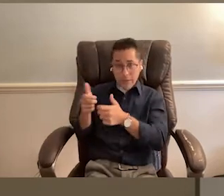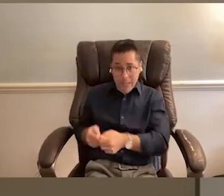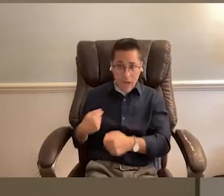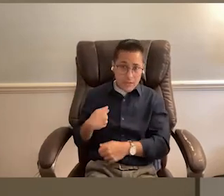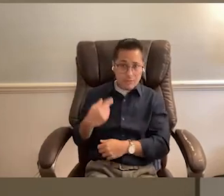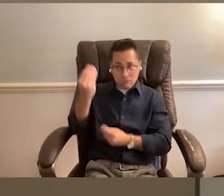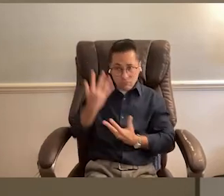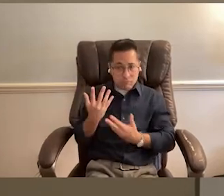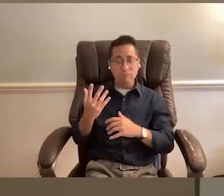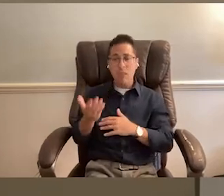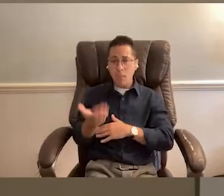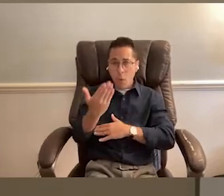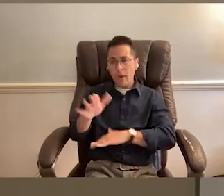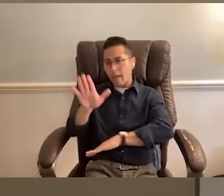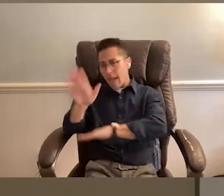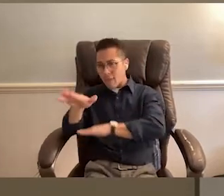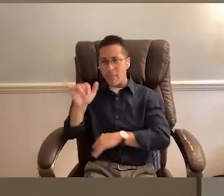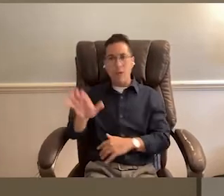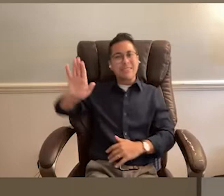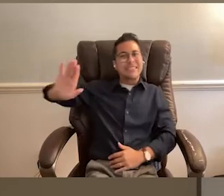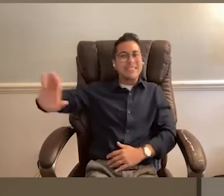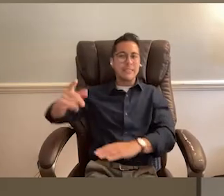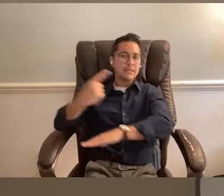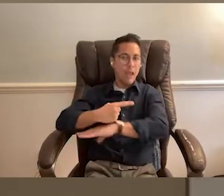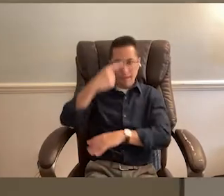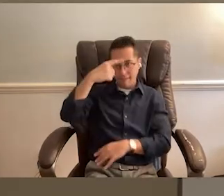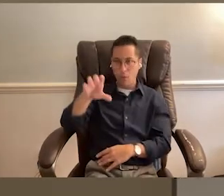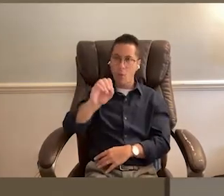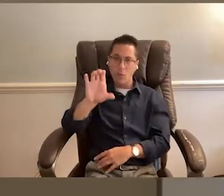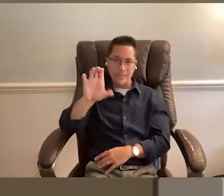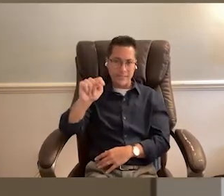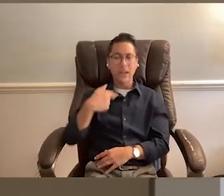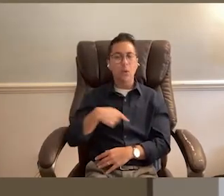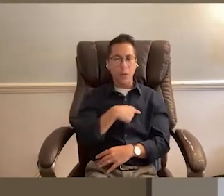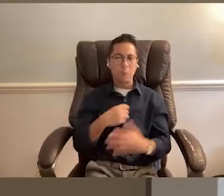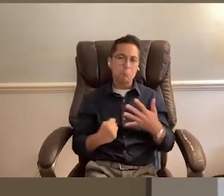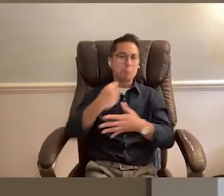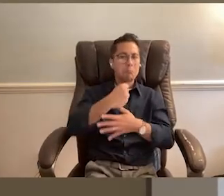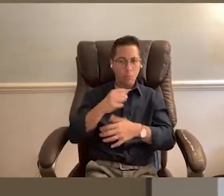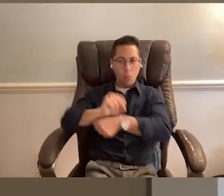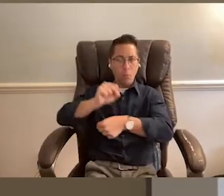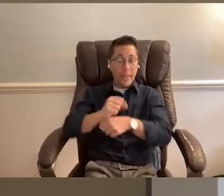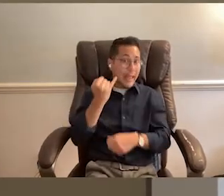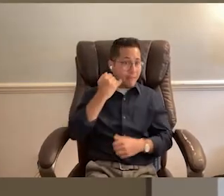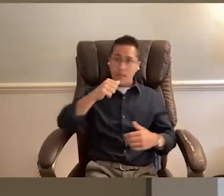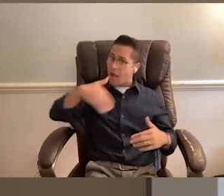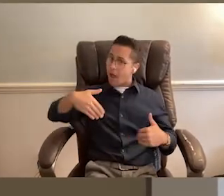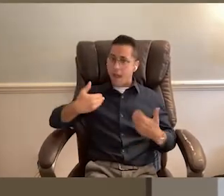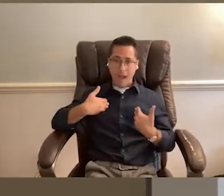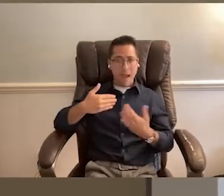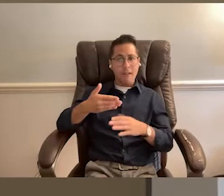own transportation if needed. We have some students who are employed on campus, so they can just kind of take that time out of their day and go do their